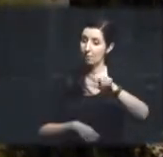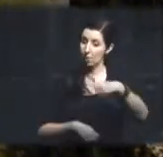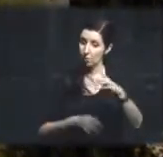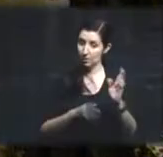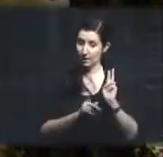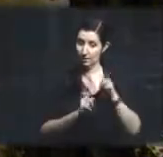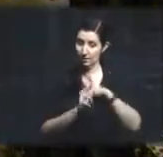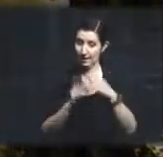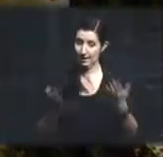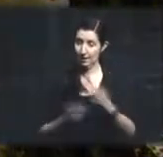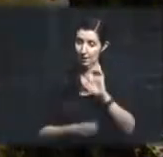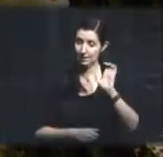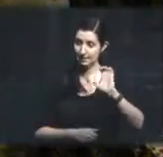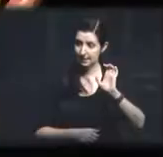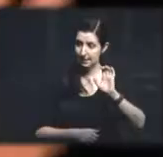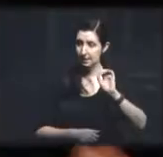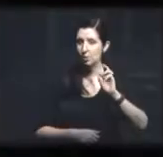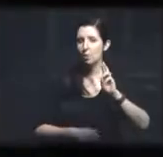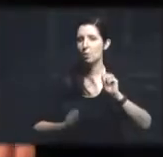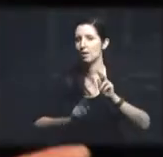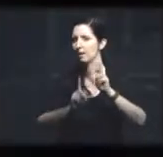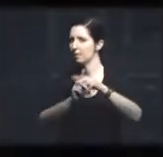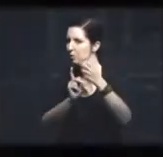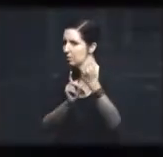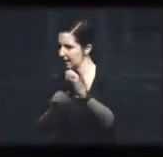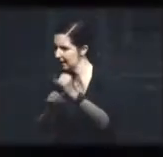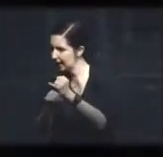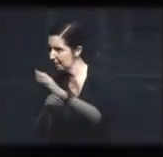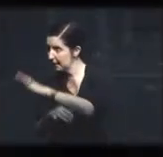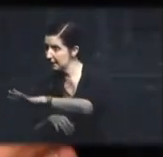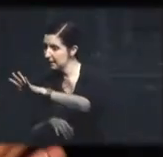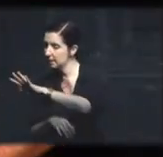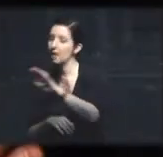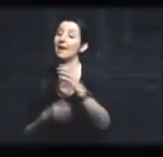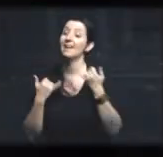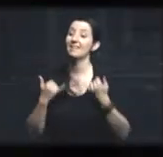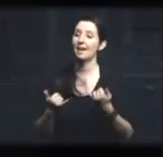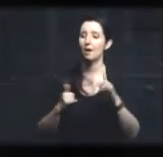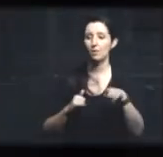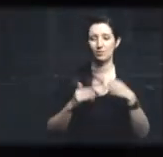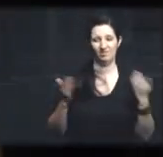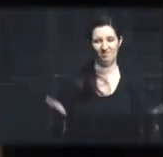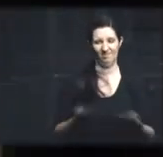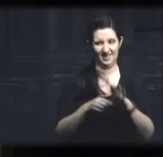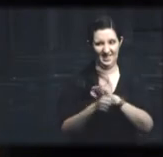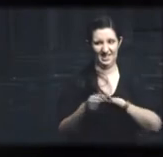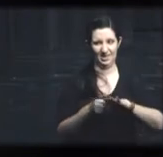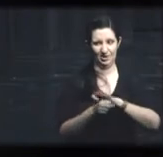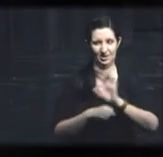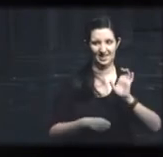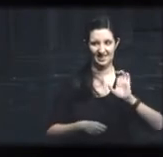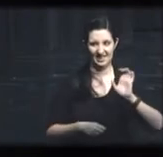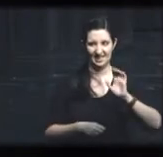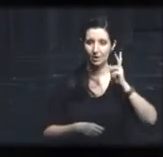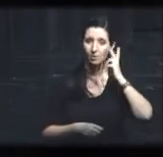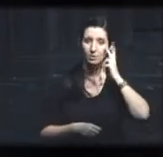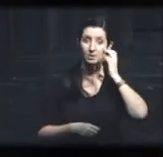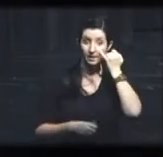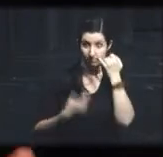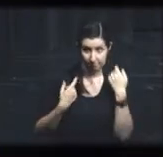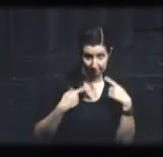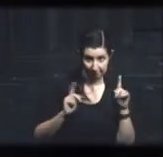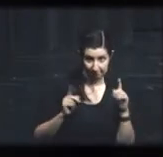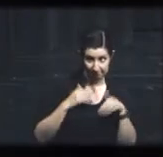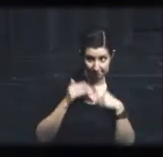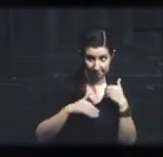it useful for all the campuses? Only for Centennial now. We're going to work with it here. We'll see how it goes. We're